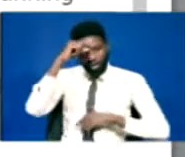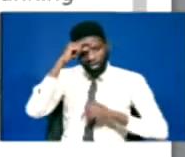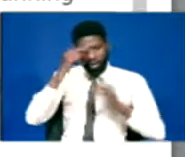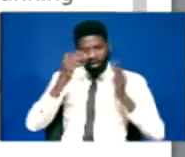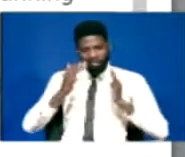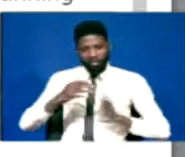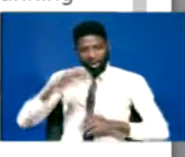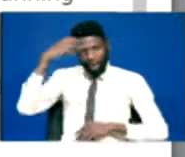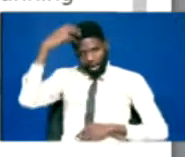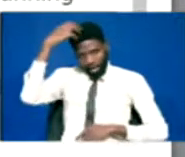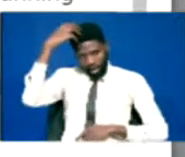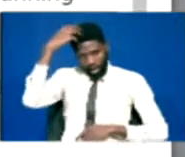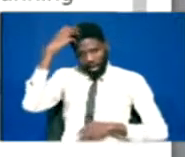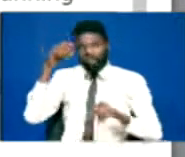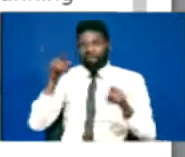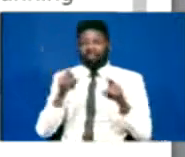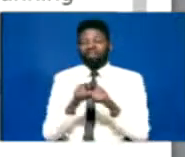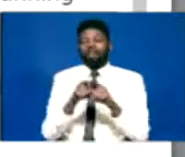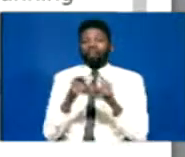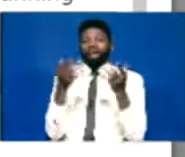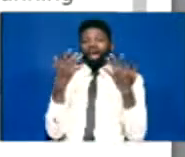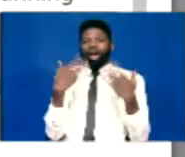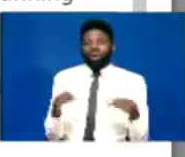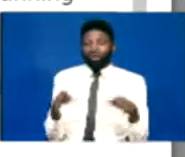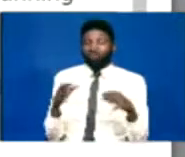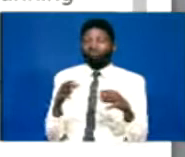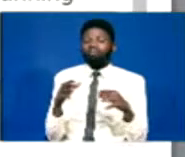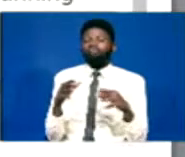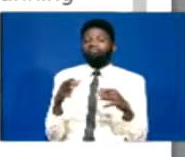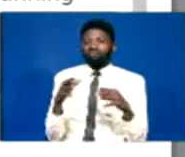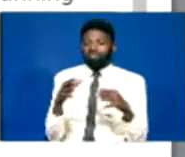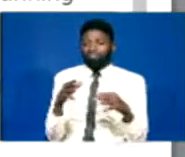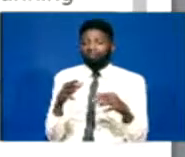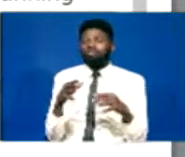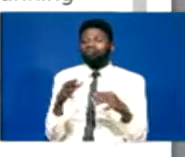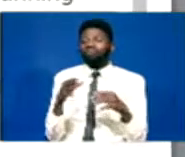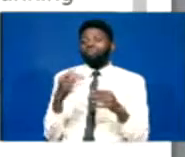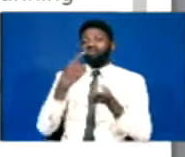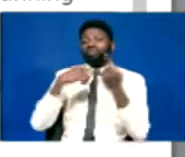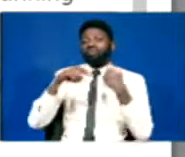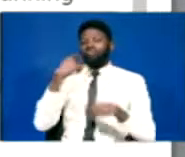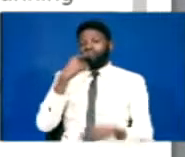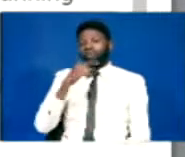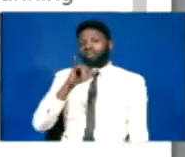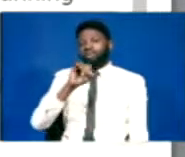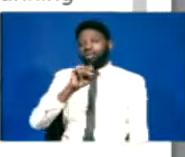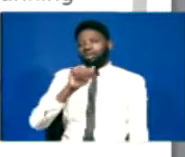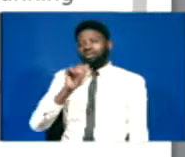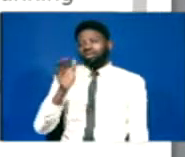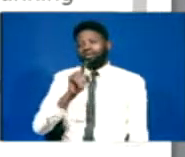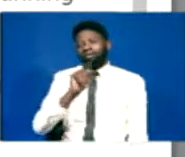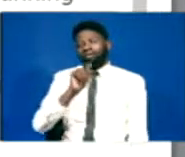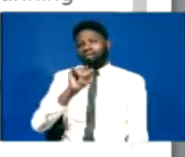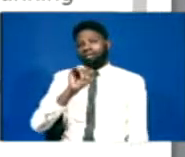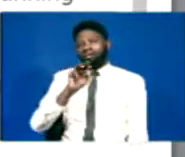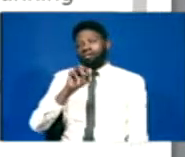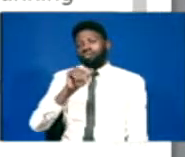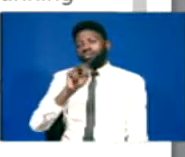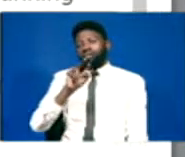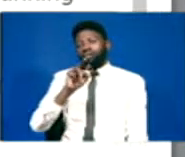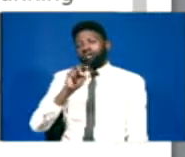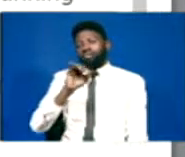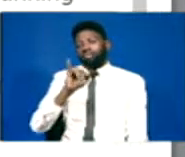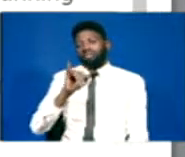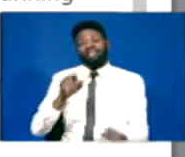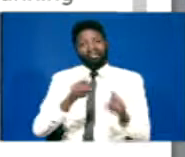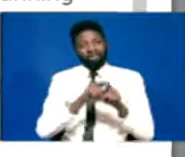to which he also lost to the current governor, that is Issa Timami. Fast forward to 2021, between the periods of